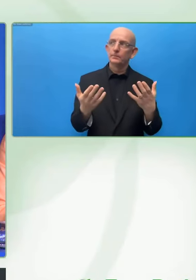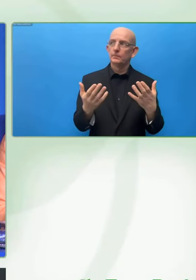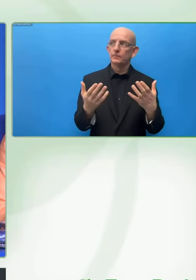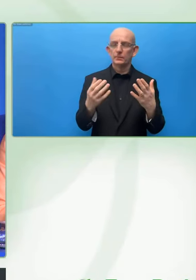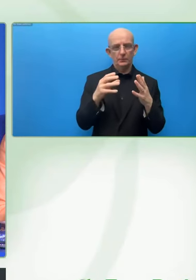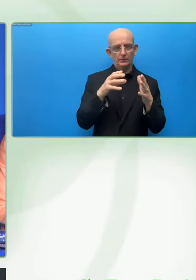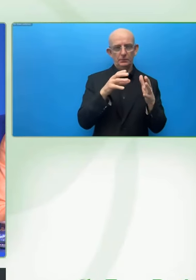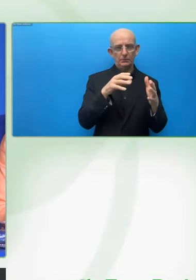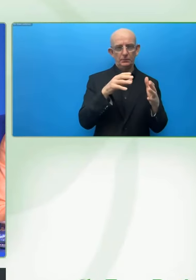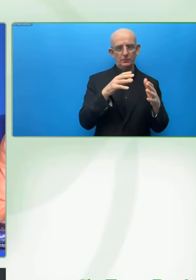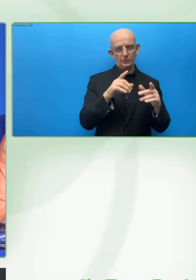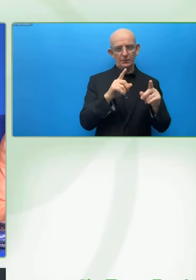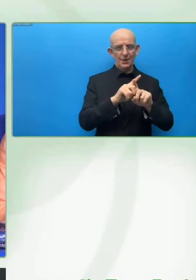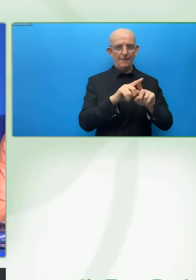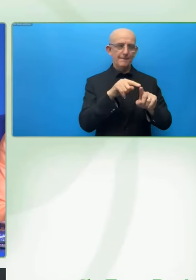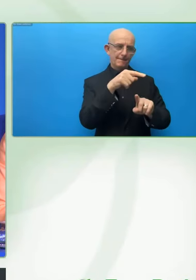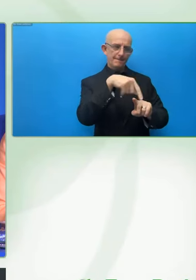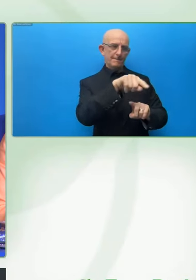think that